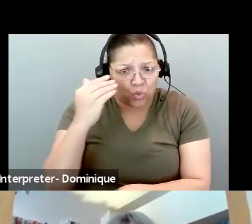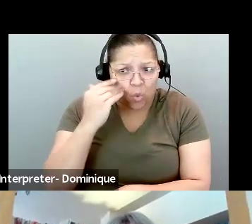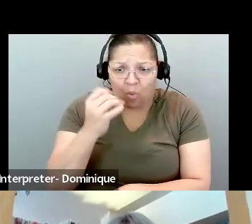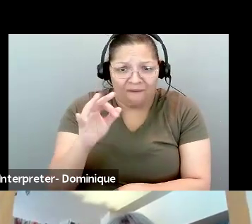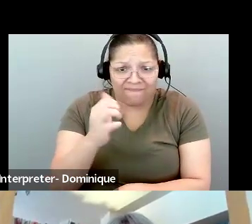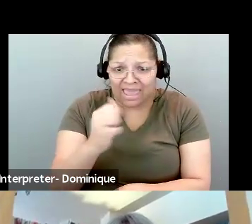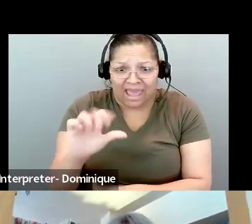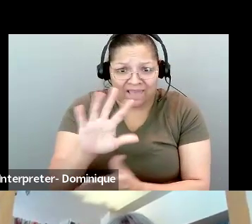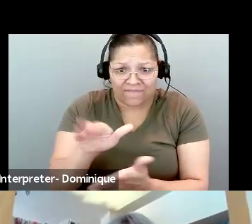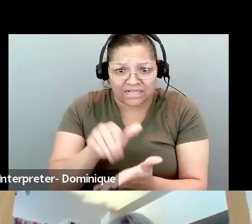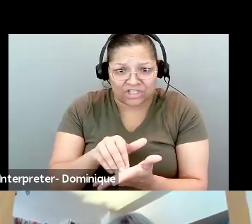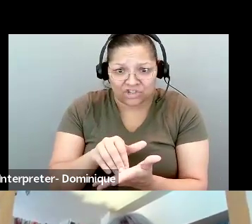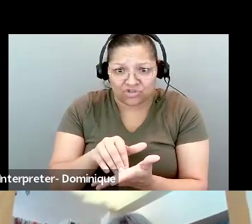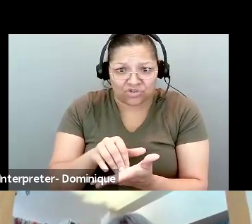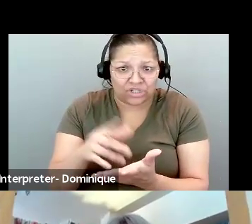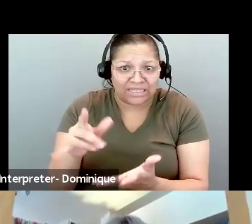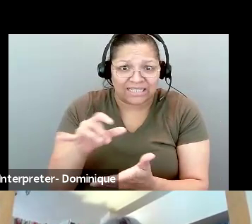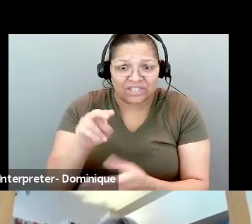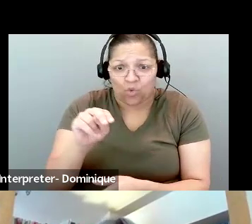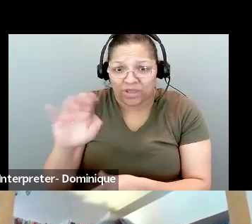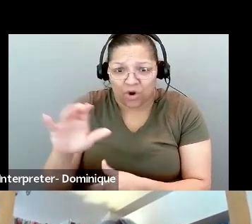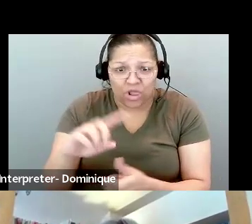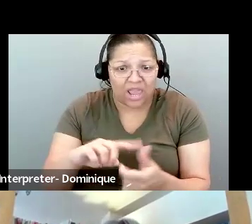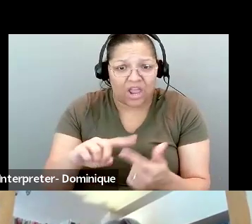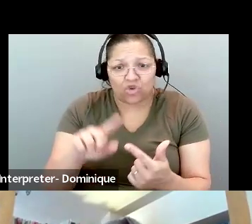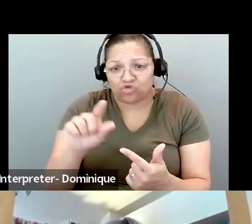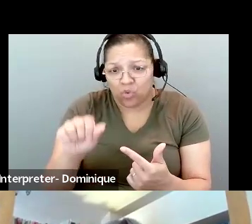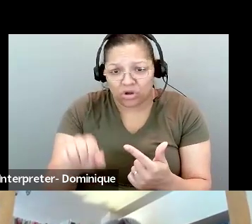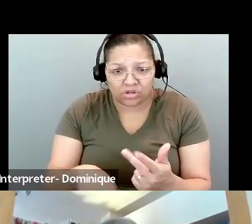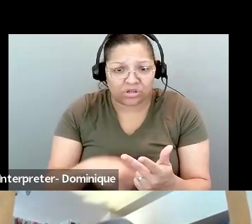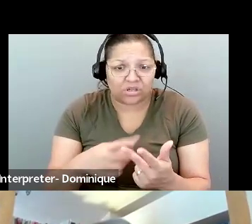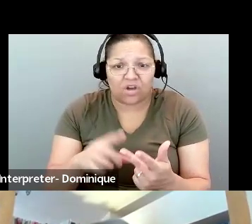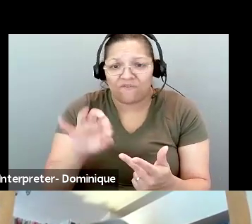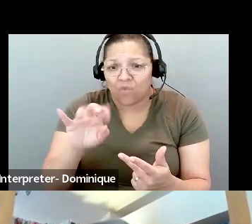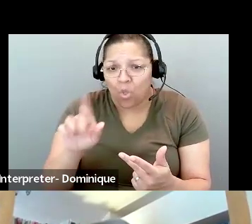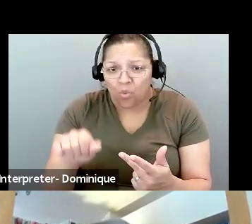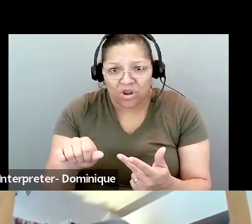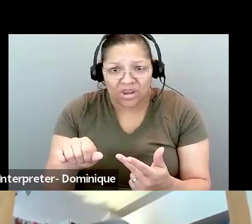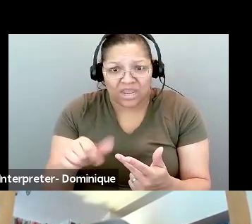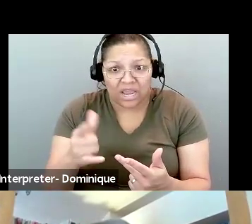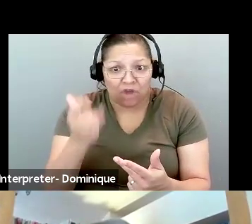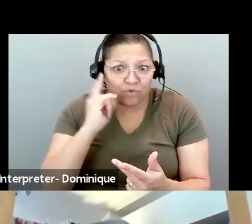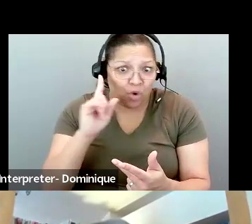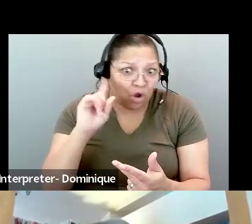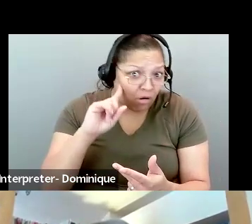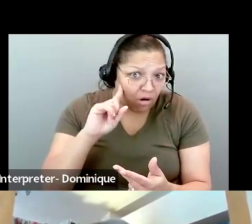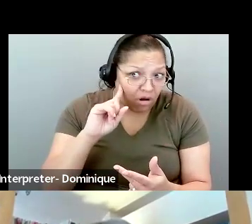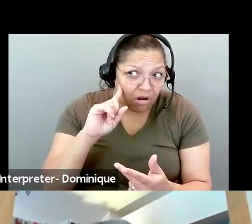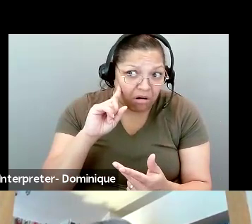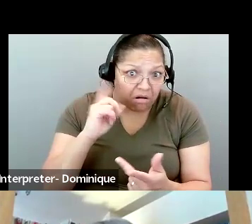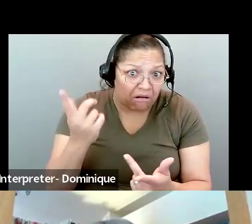centers in North Carolina, Georgia, Florida, if you've heard anything from